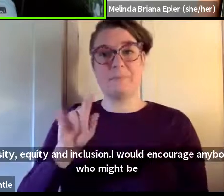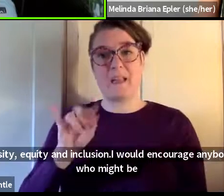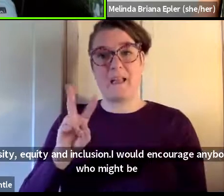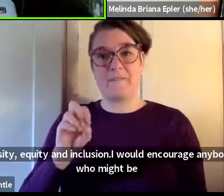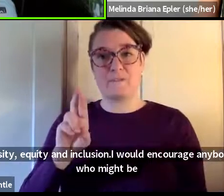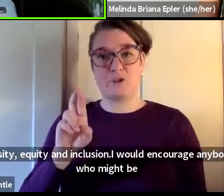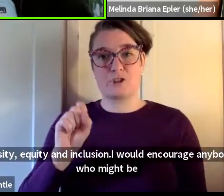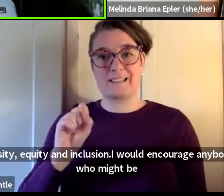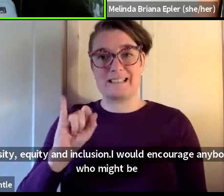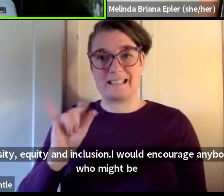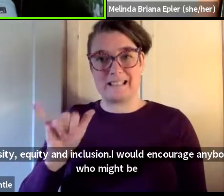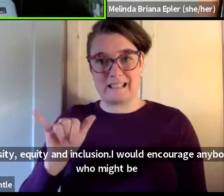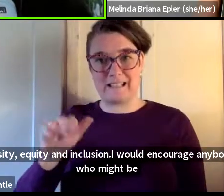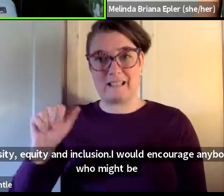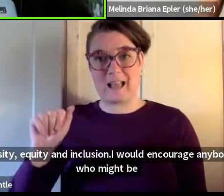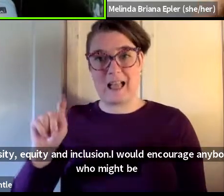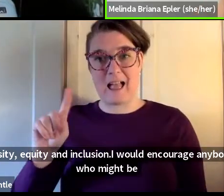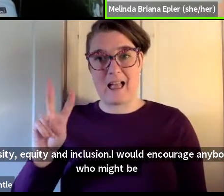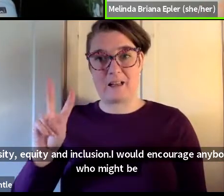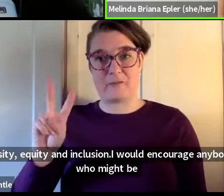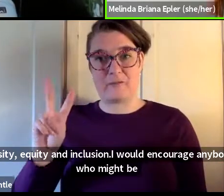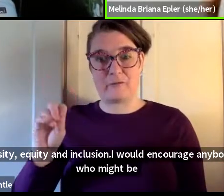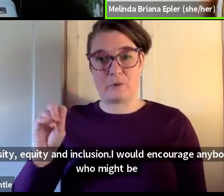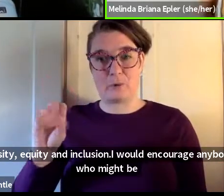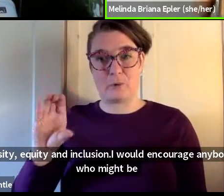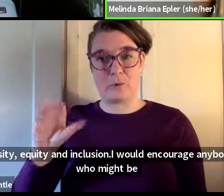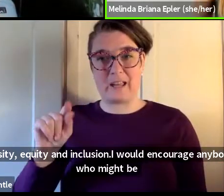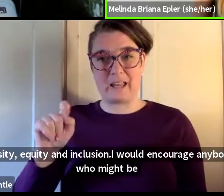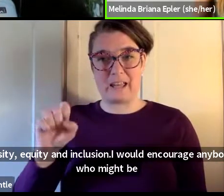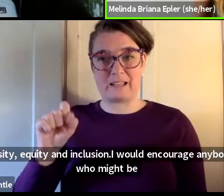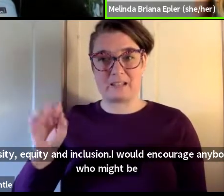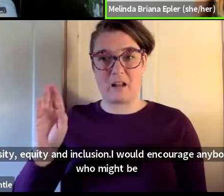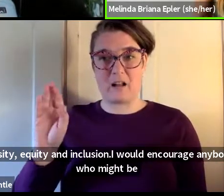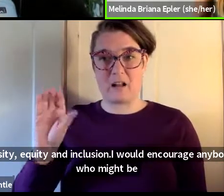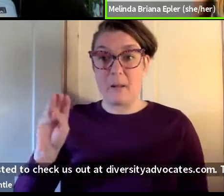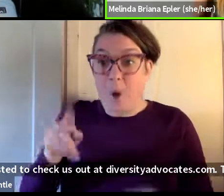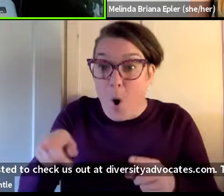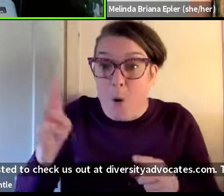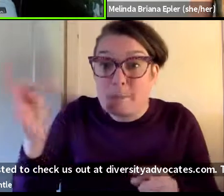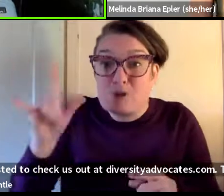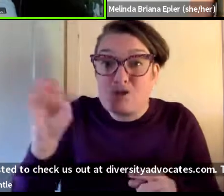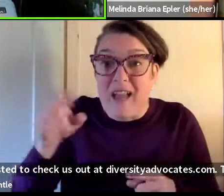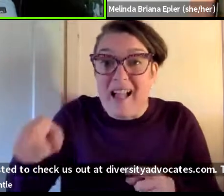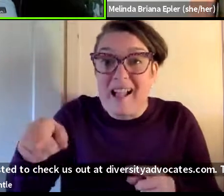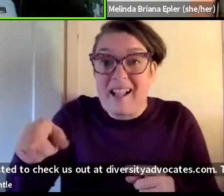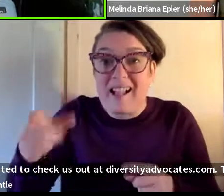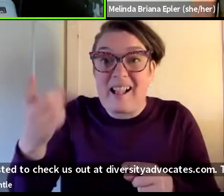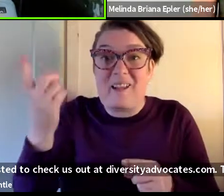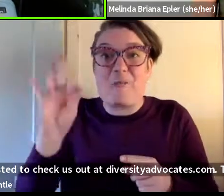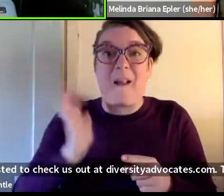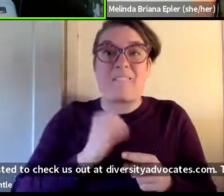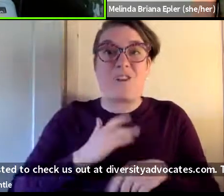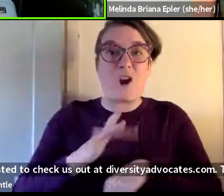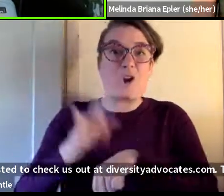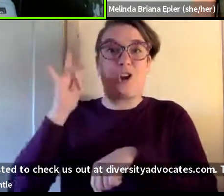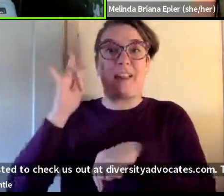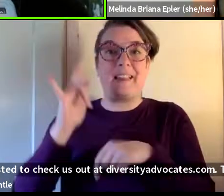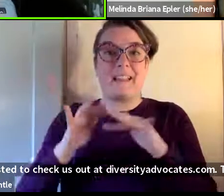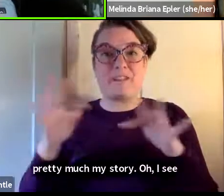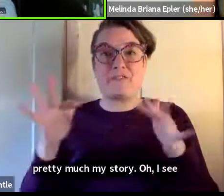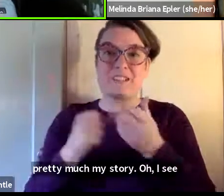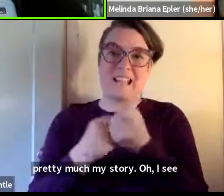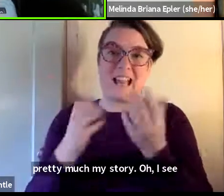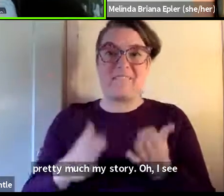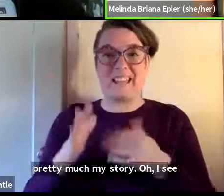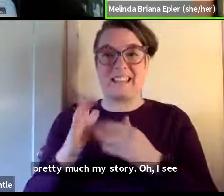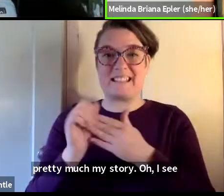that's pretty much my story. Awesome. Well, thank you. Oh, and I see Michelle. Michelle is an early diversity advocates leader. So